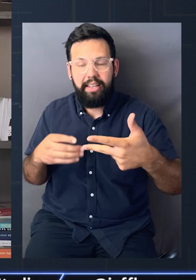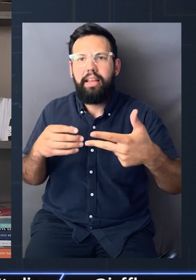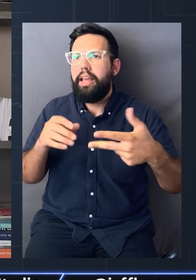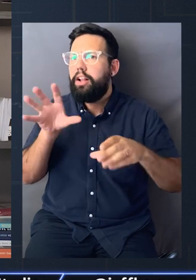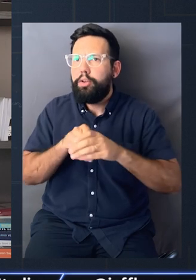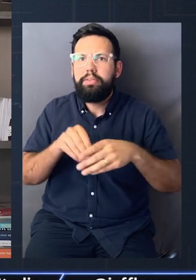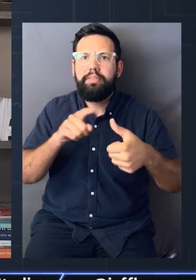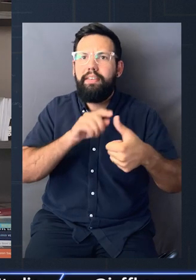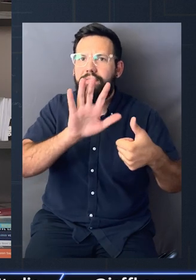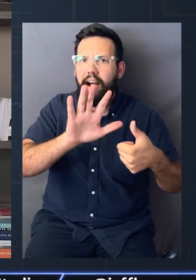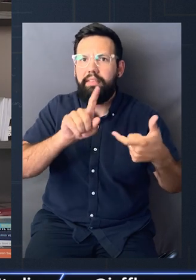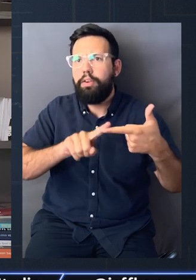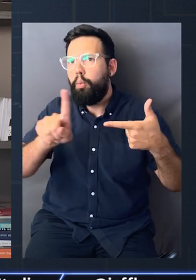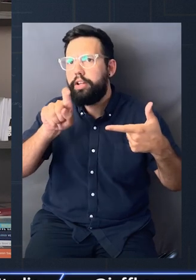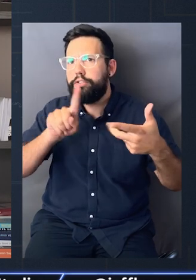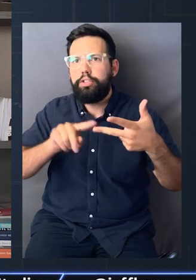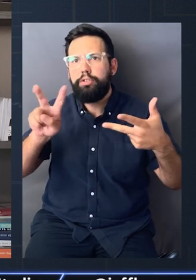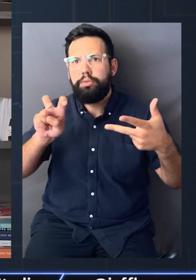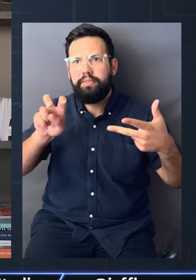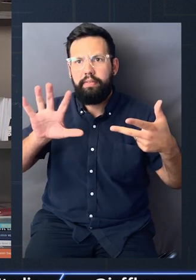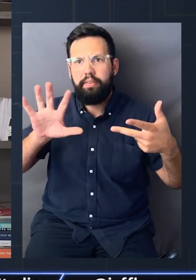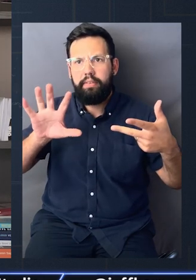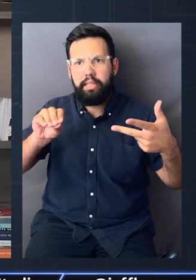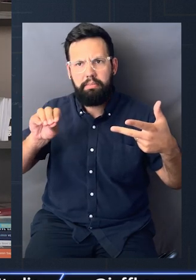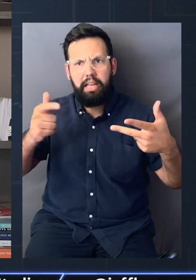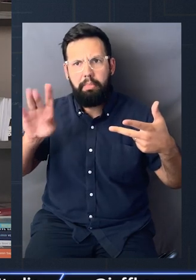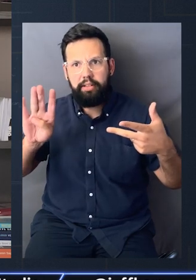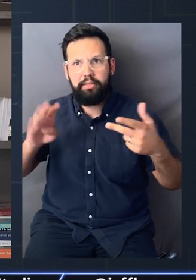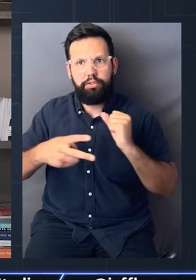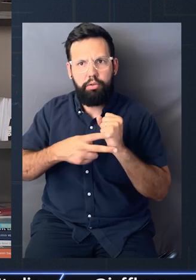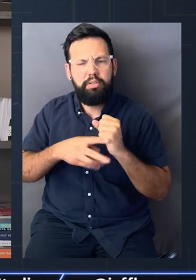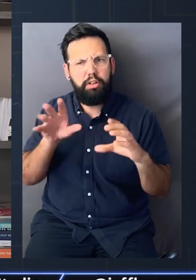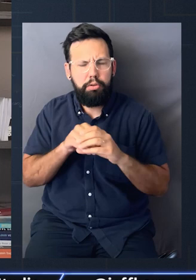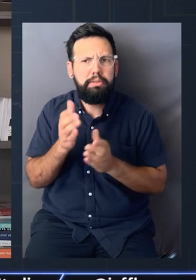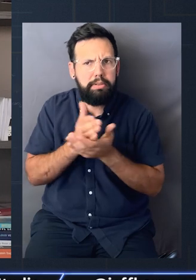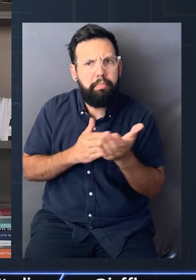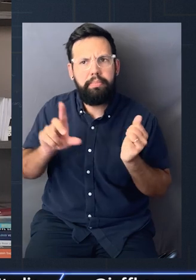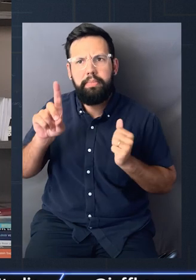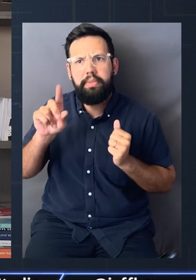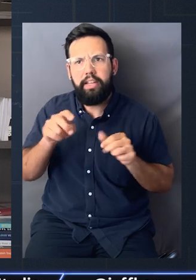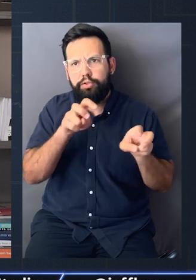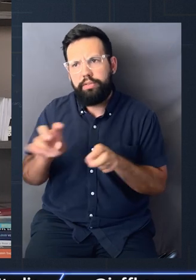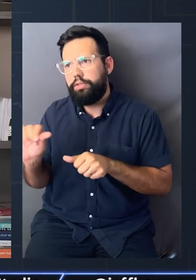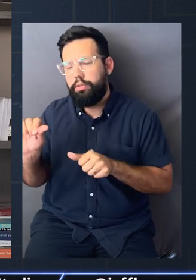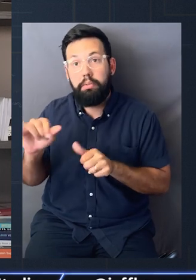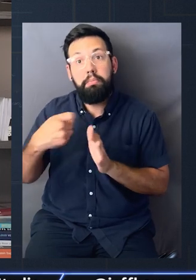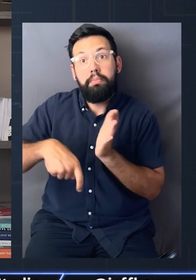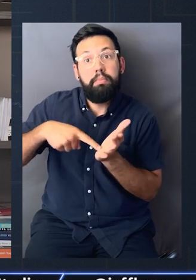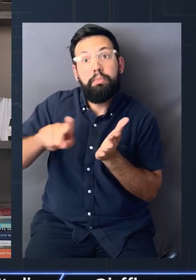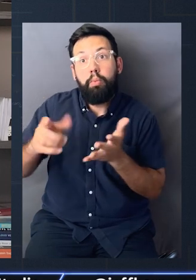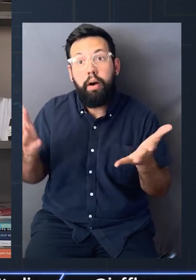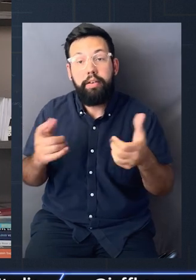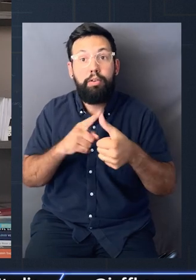get 5, 100, or 250 gigabytes of storage and an associated amount of data transfer to suit. And then the plans